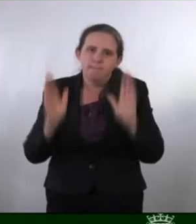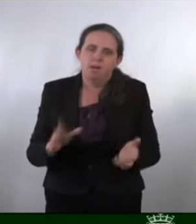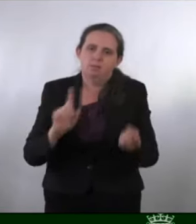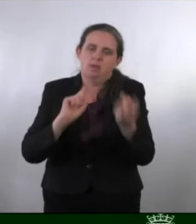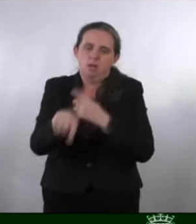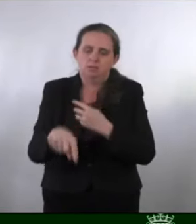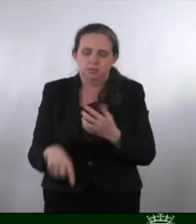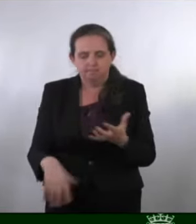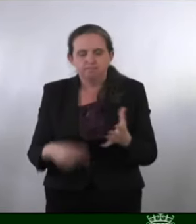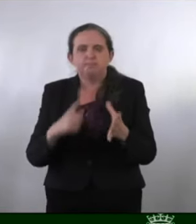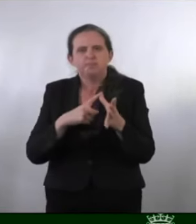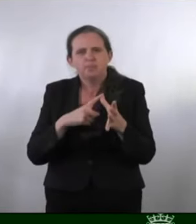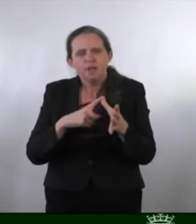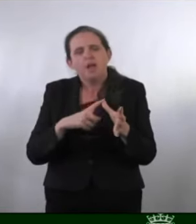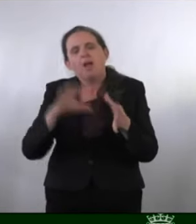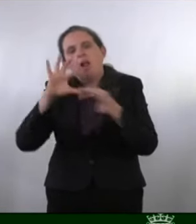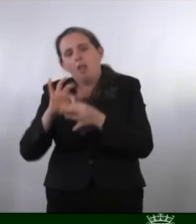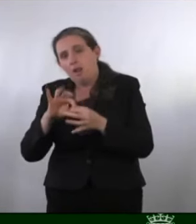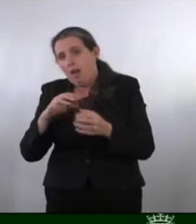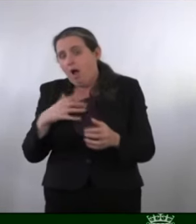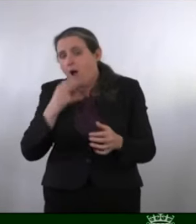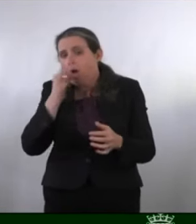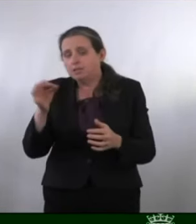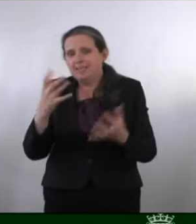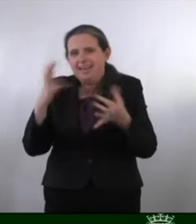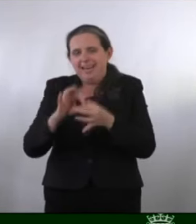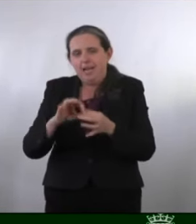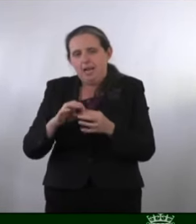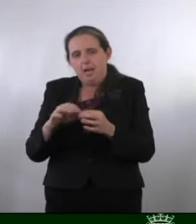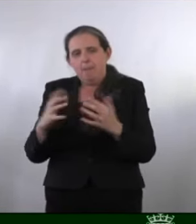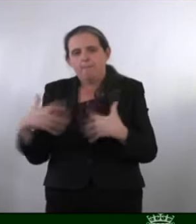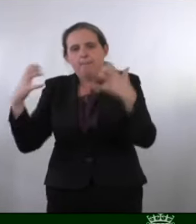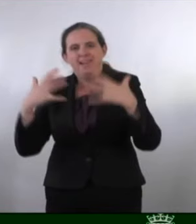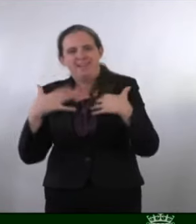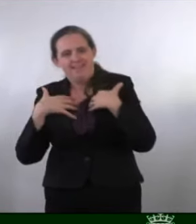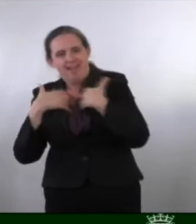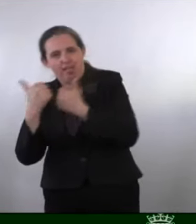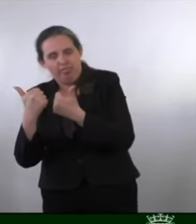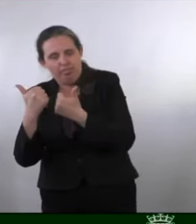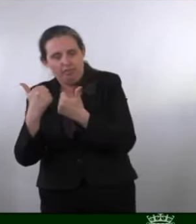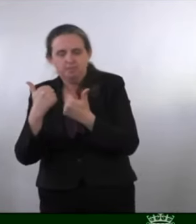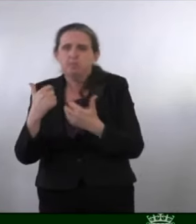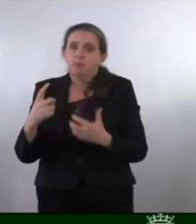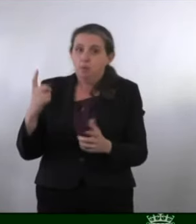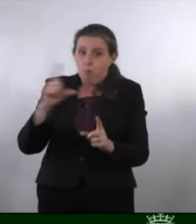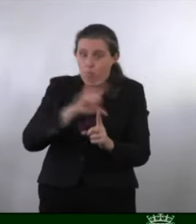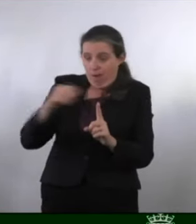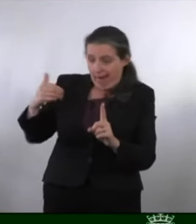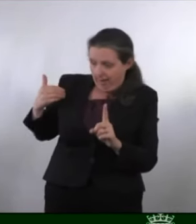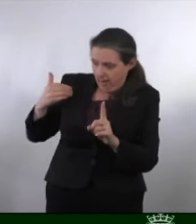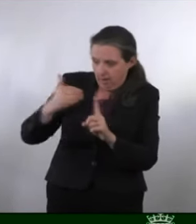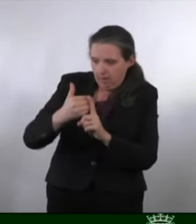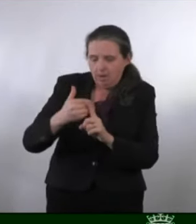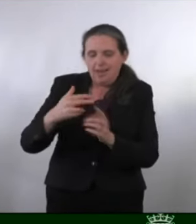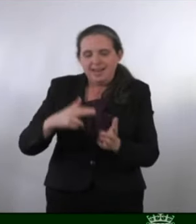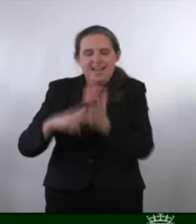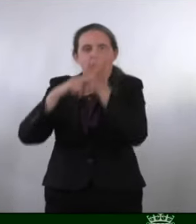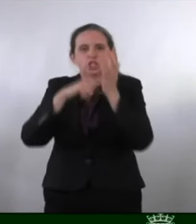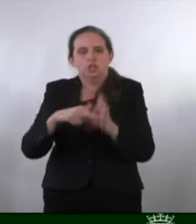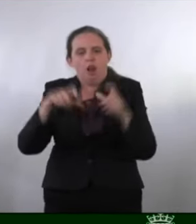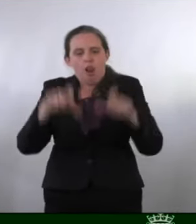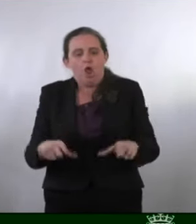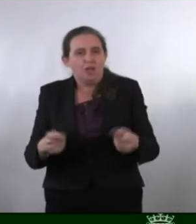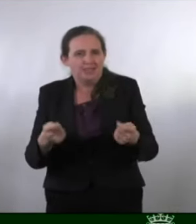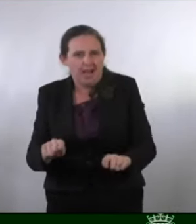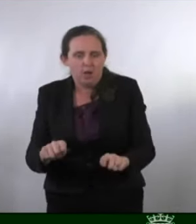the public health impact of this approach? Because one of the major reasons that we ended up in a national lockdown was because, in the words